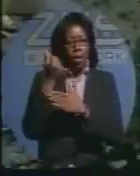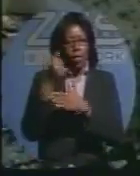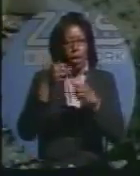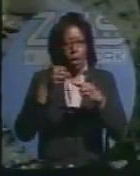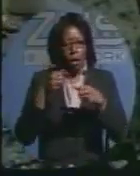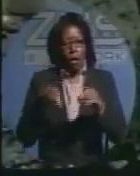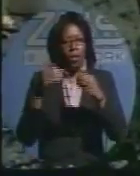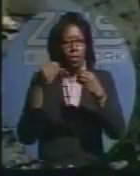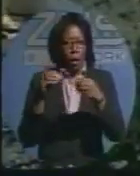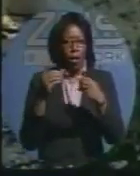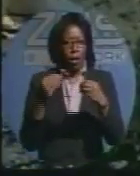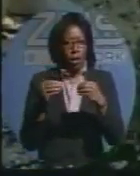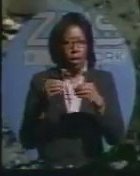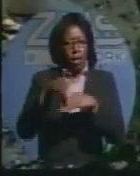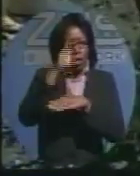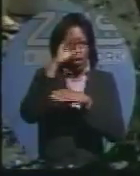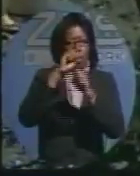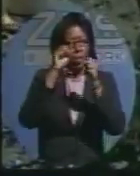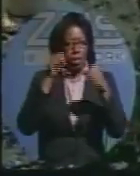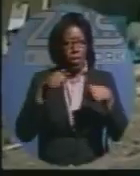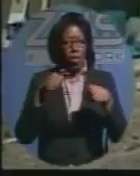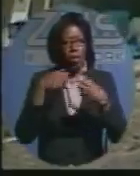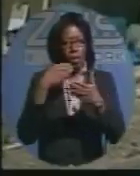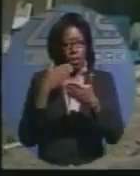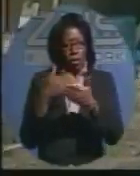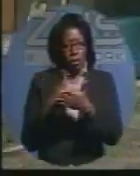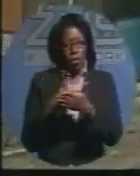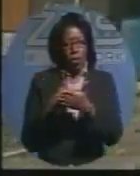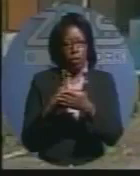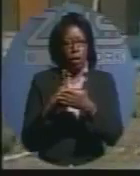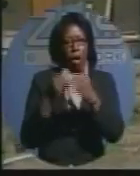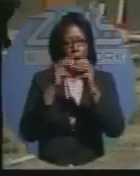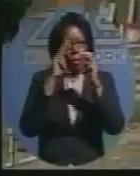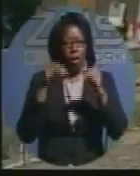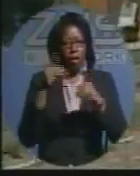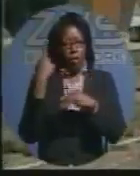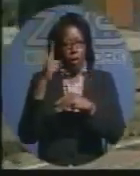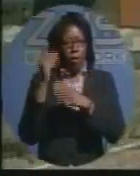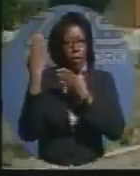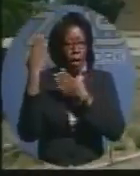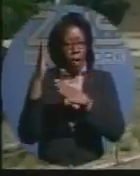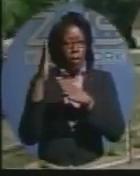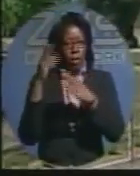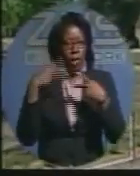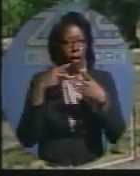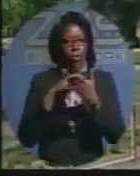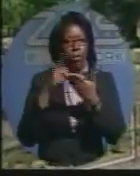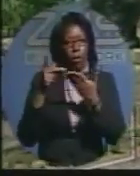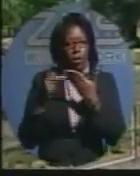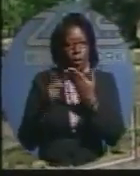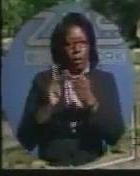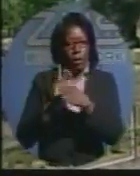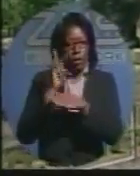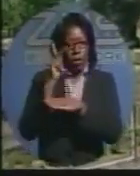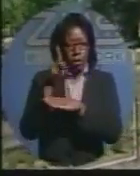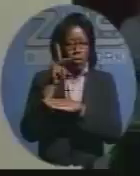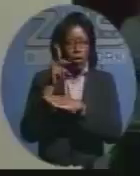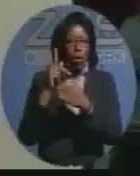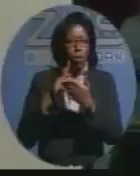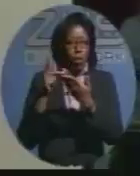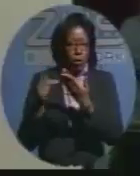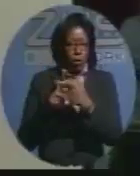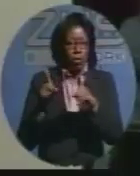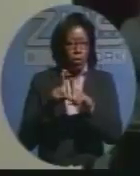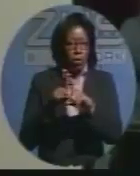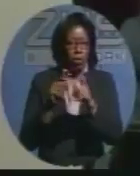Mr. Forbes believes the Cuban system is a great model for the Bahamas to develop backyard farming programs and other agricultural initiatives. I